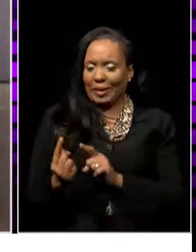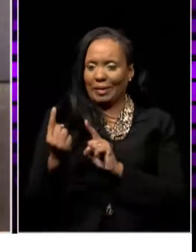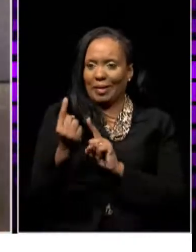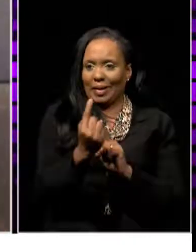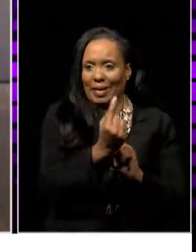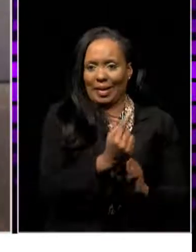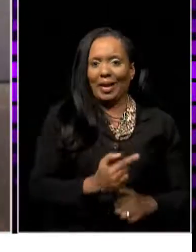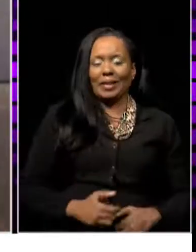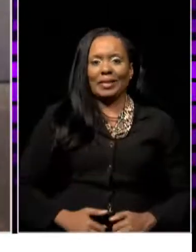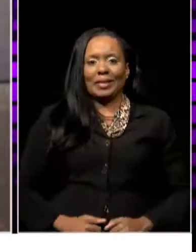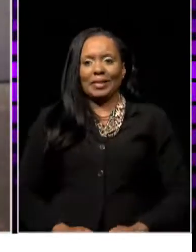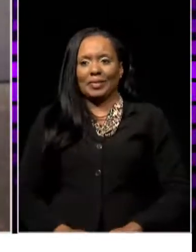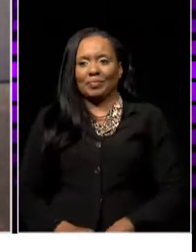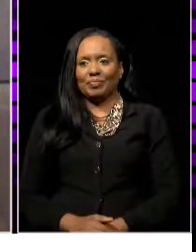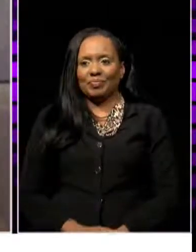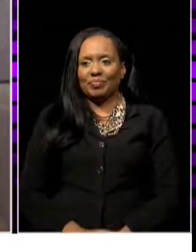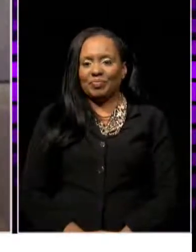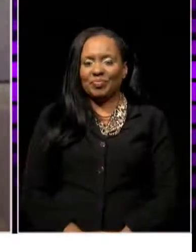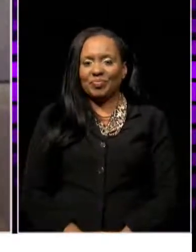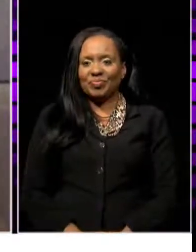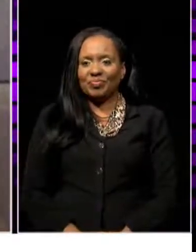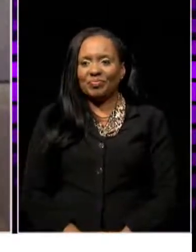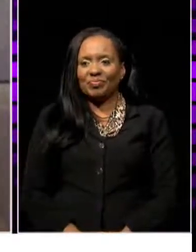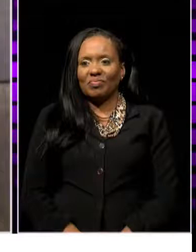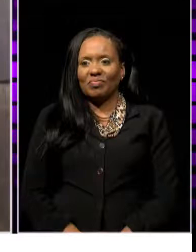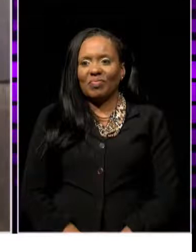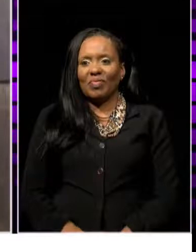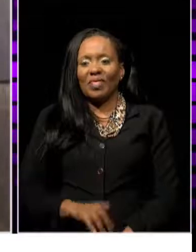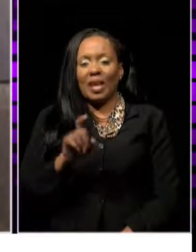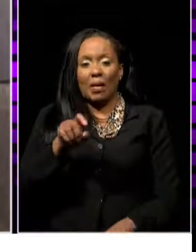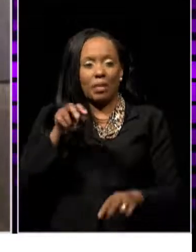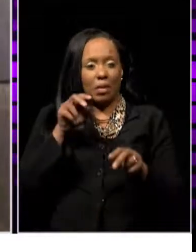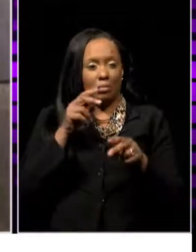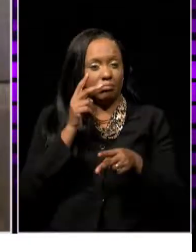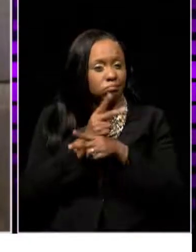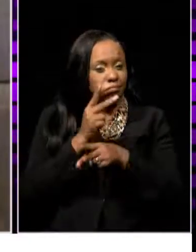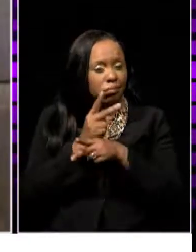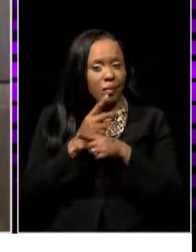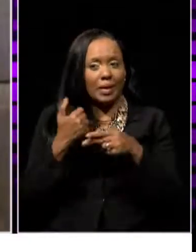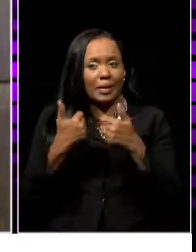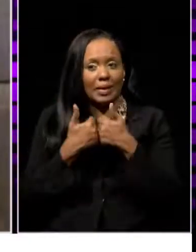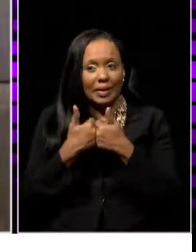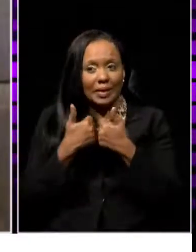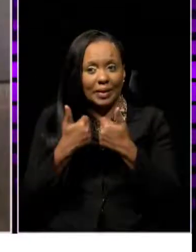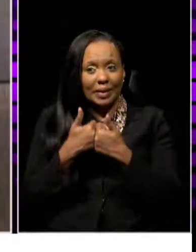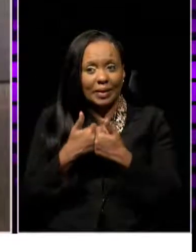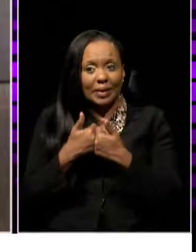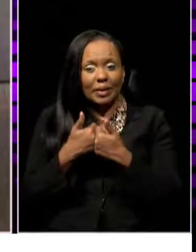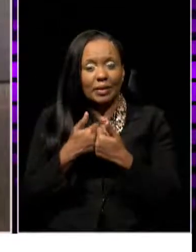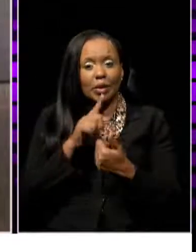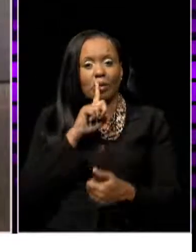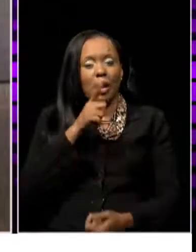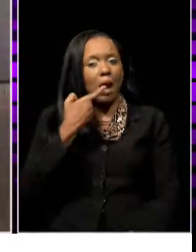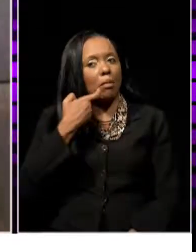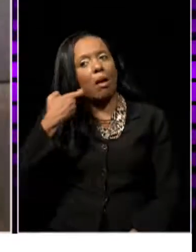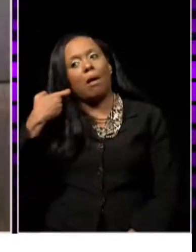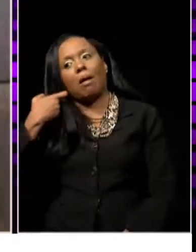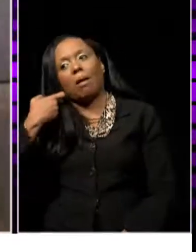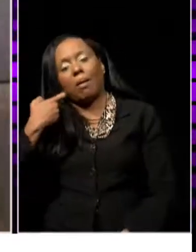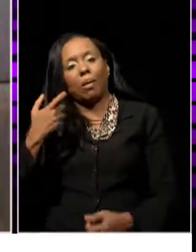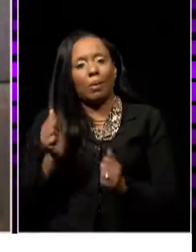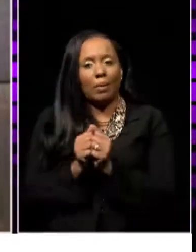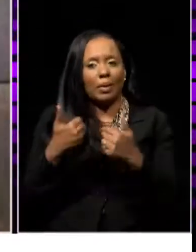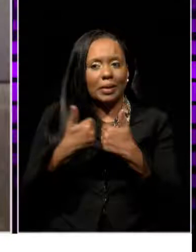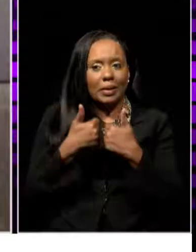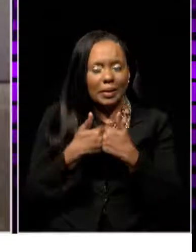thing. These games, you have to want them probably because I think they're quite addictive, and they could